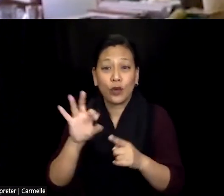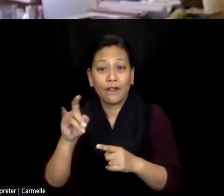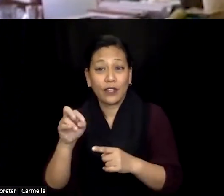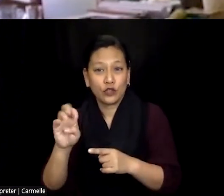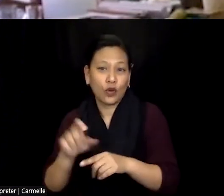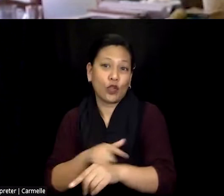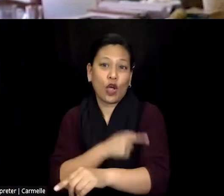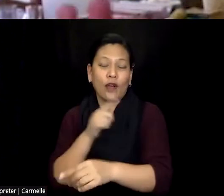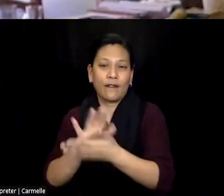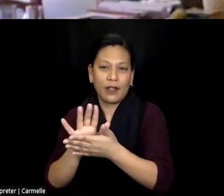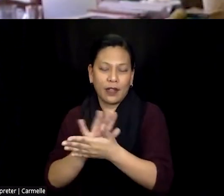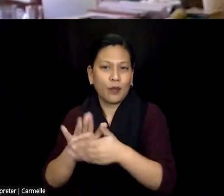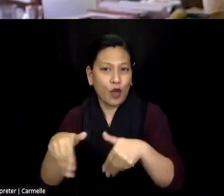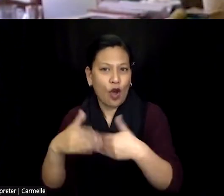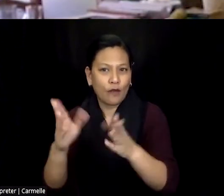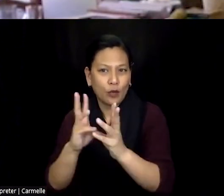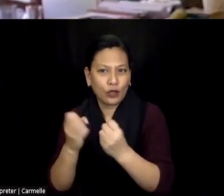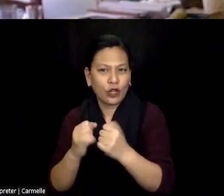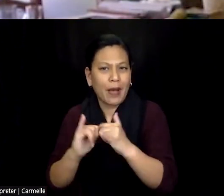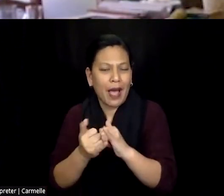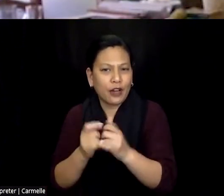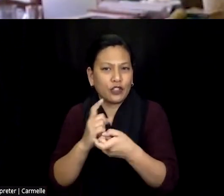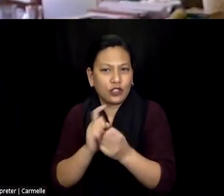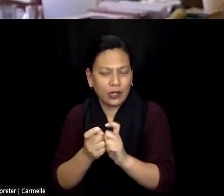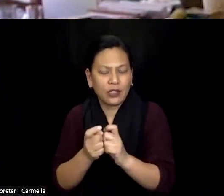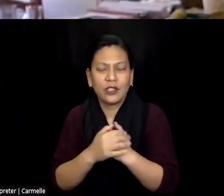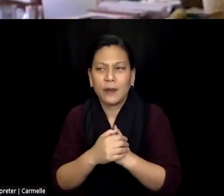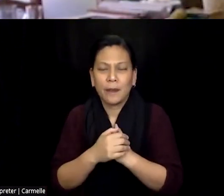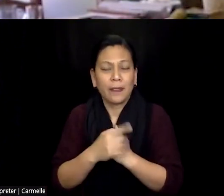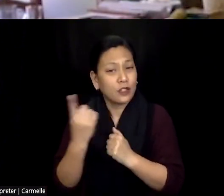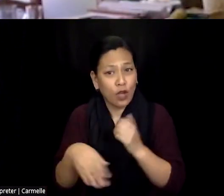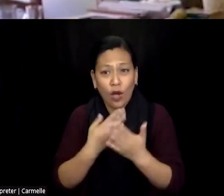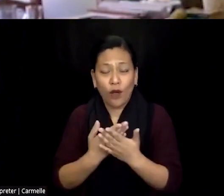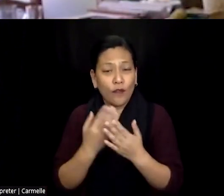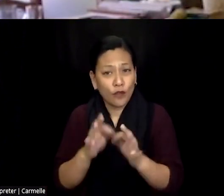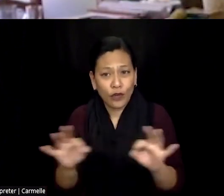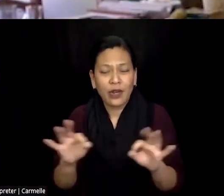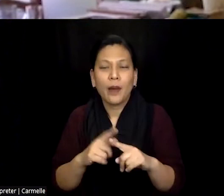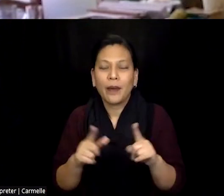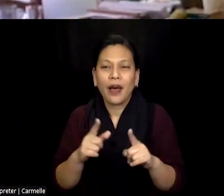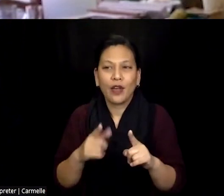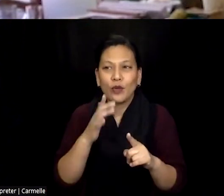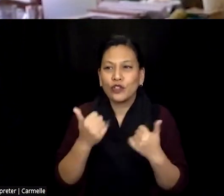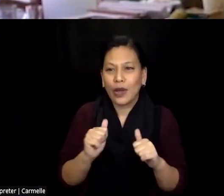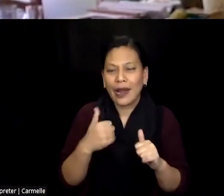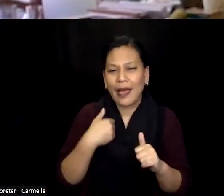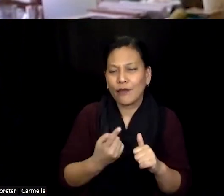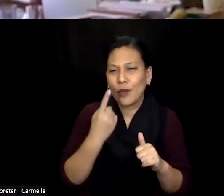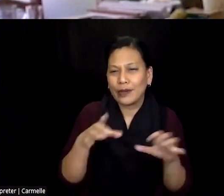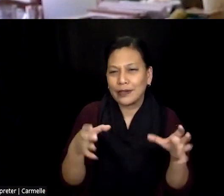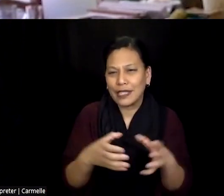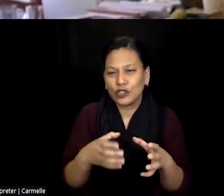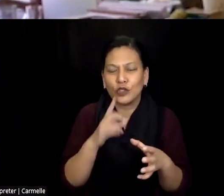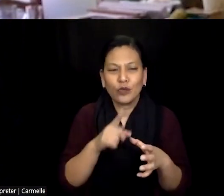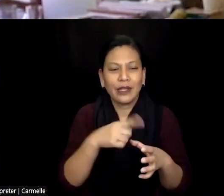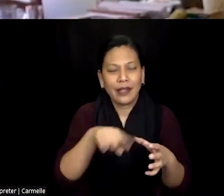and features, all pro bono, all philanthropic, but we try to have at least one editing session where people who are not editors of their shorts or their features can